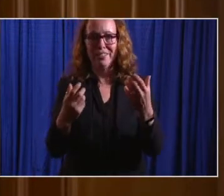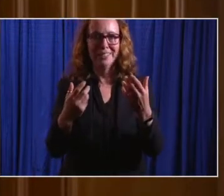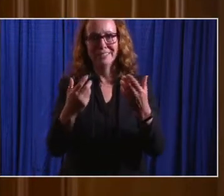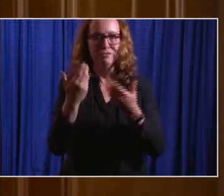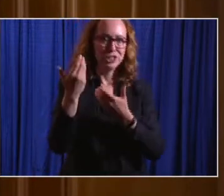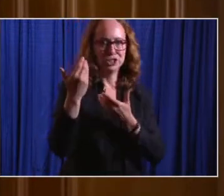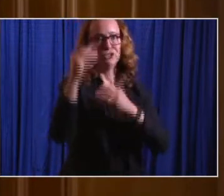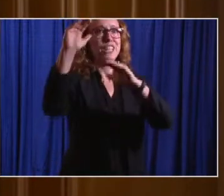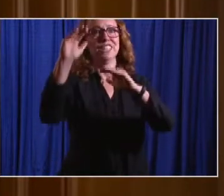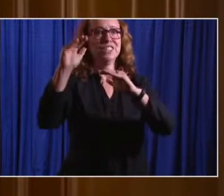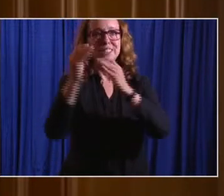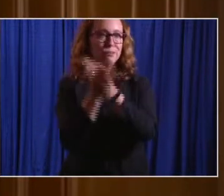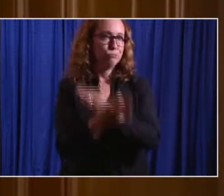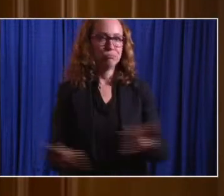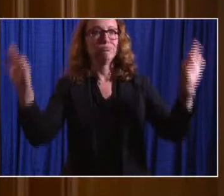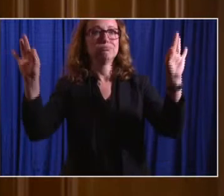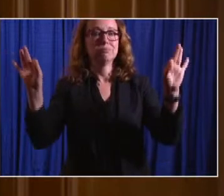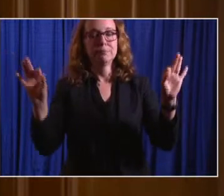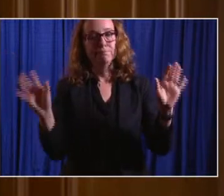and still looking at it.